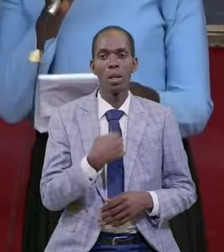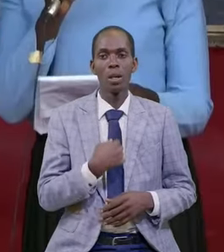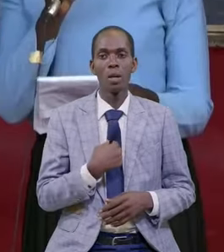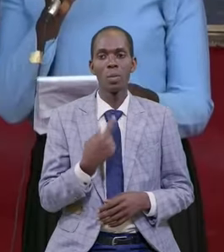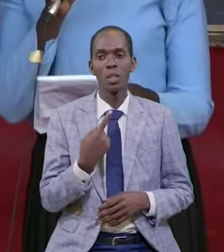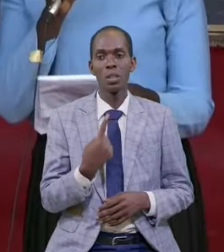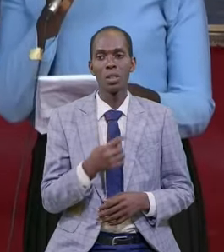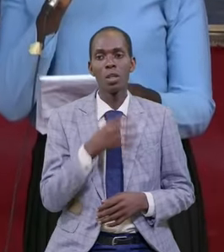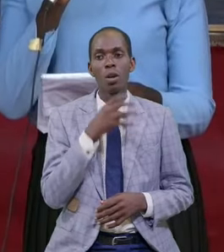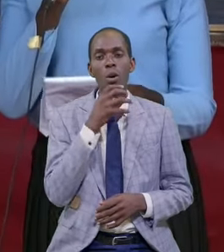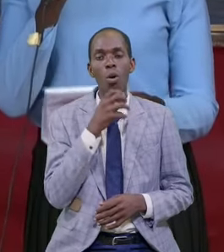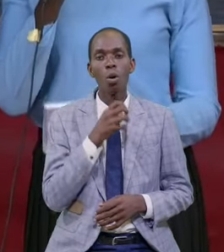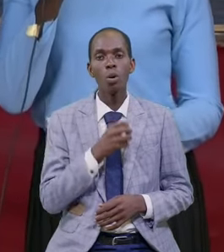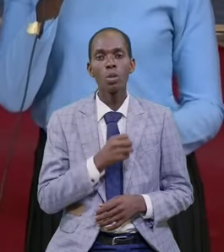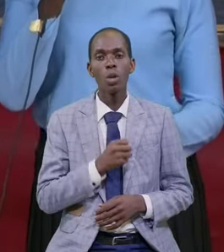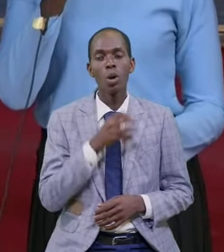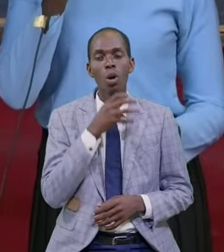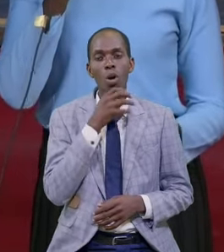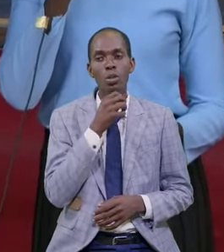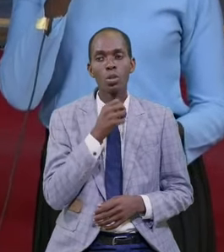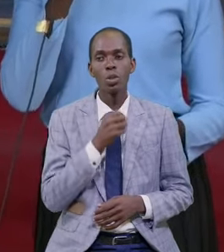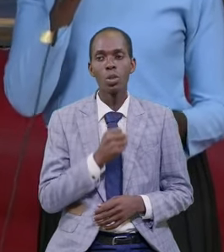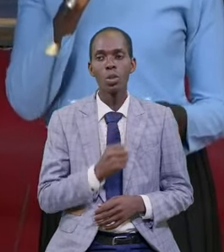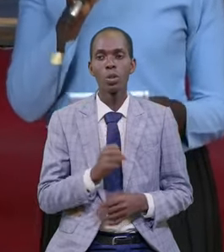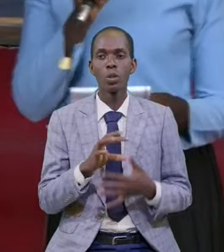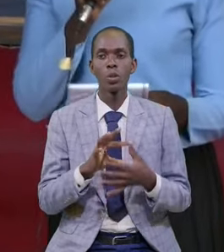me the all